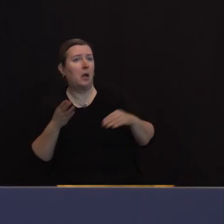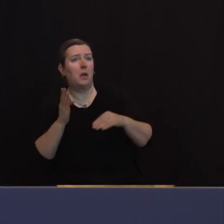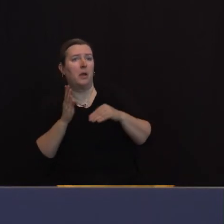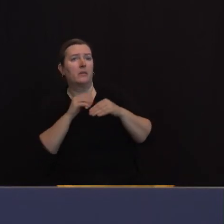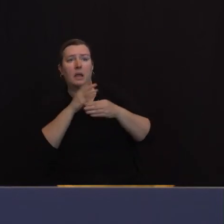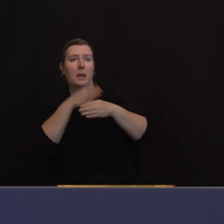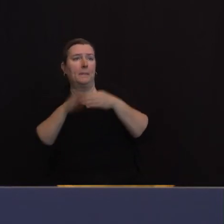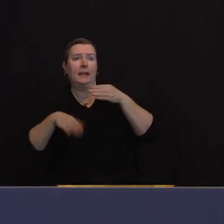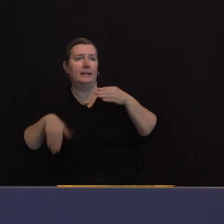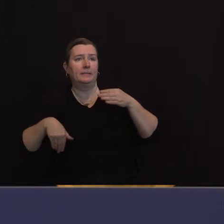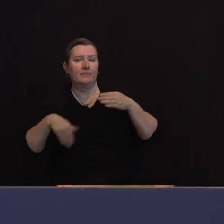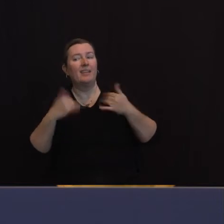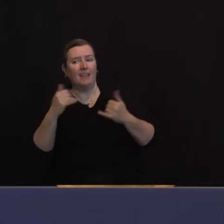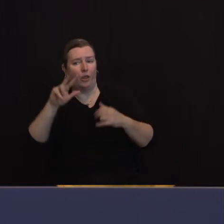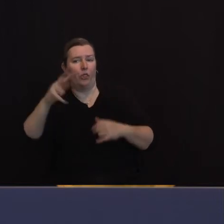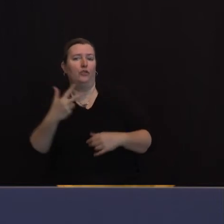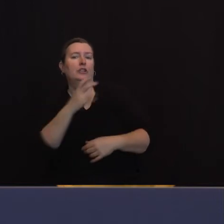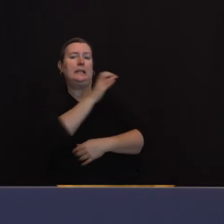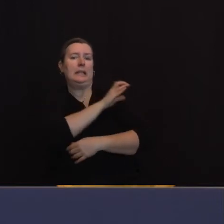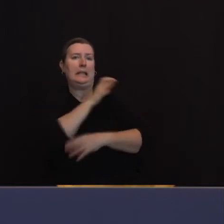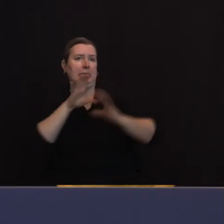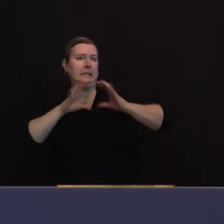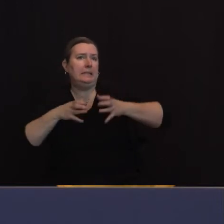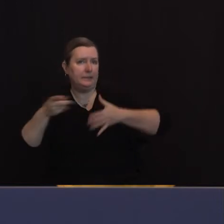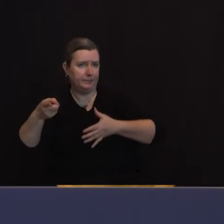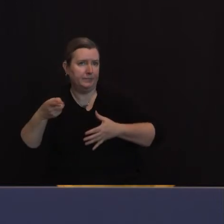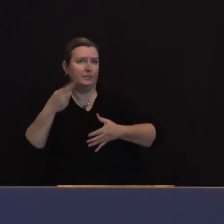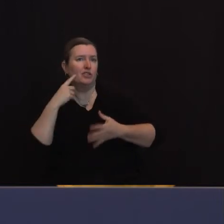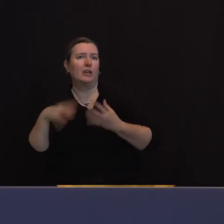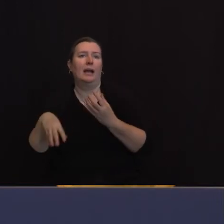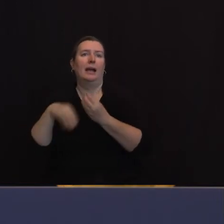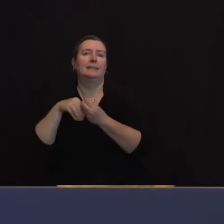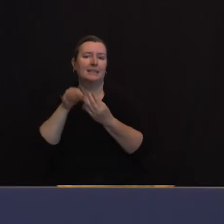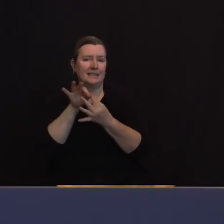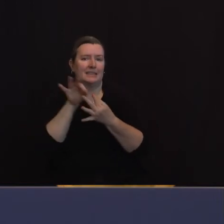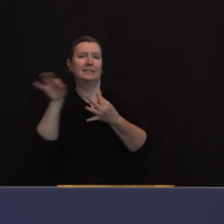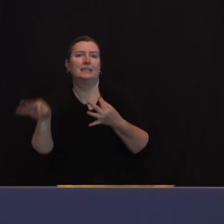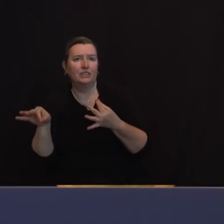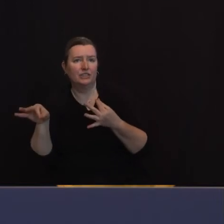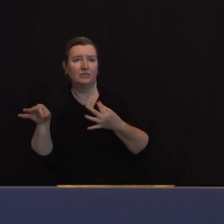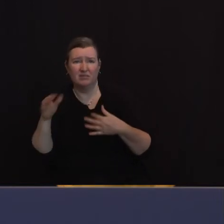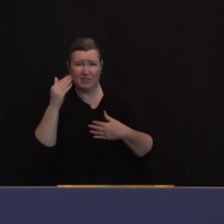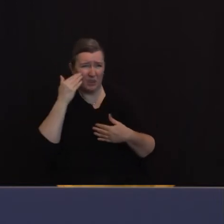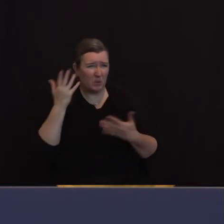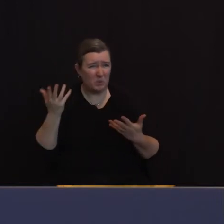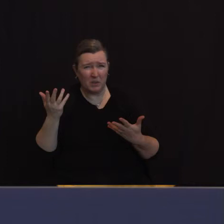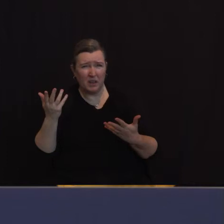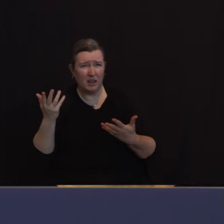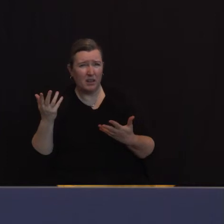understanding is it gets extended. Do you have a different opinion of that? But we'll come back to you, Possibility. Dustin, on that one.